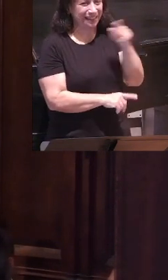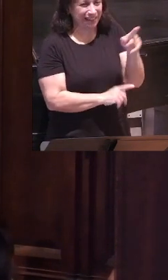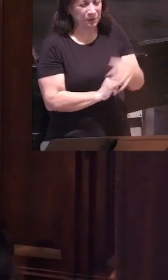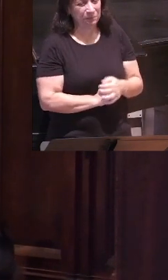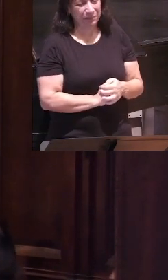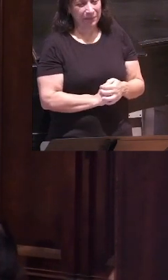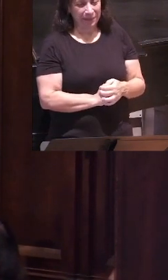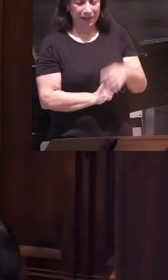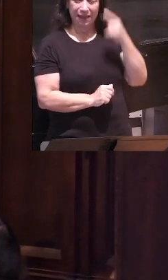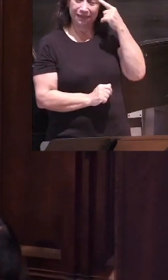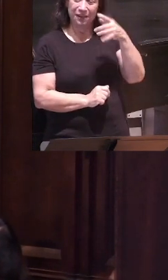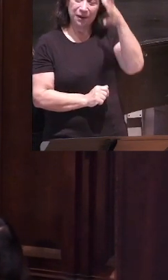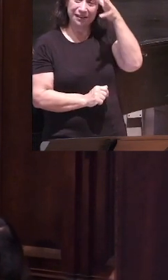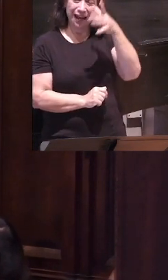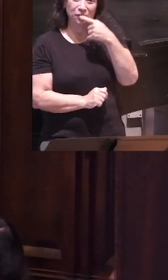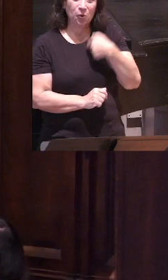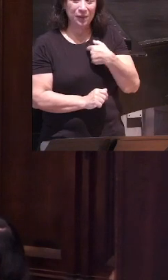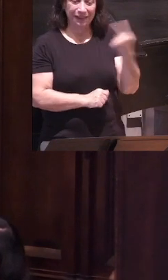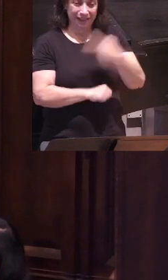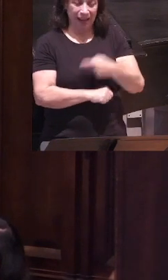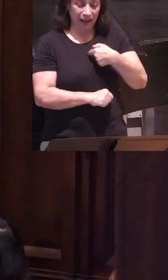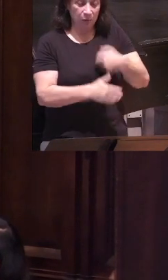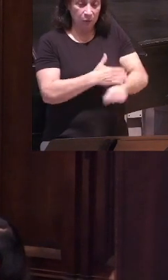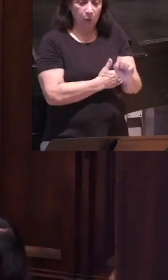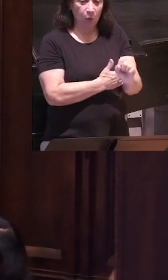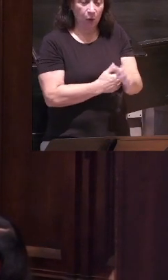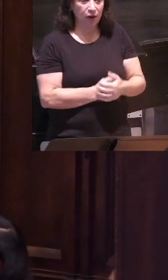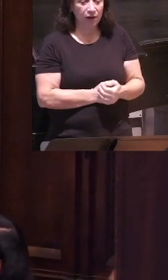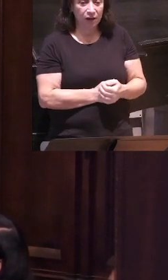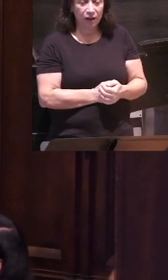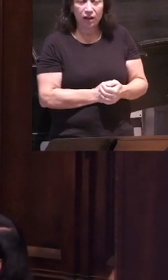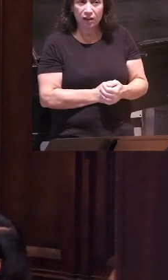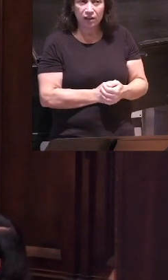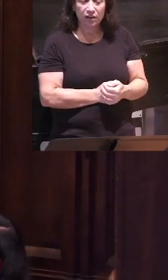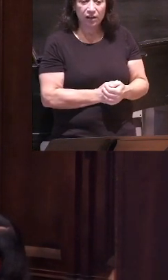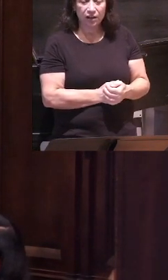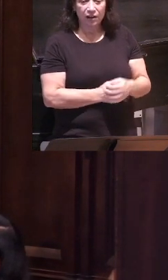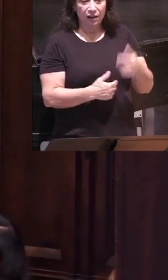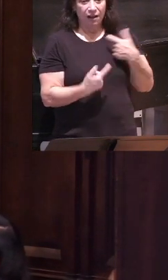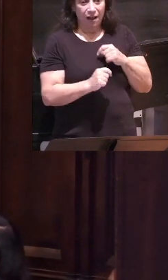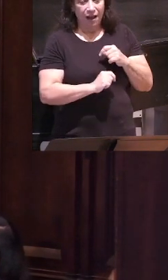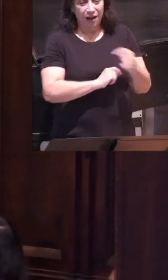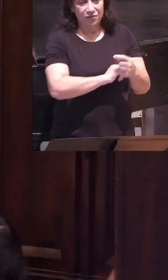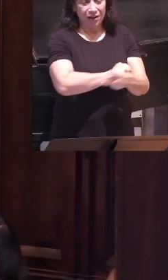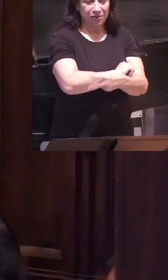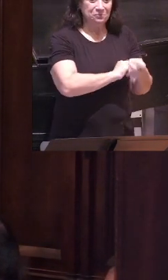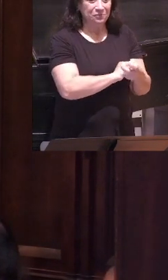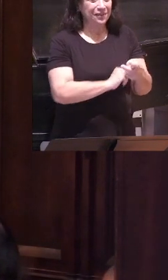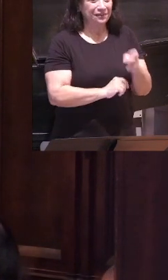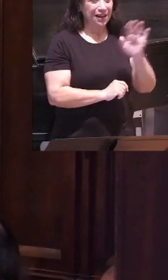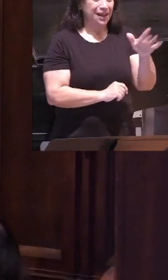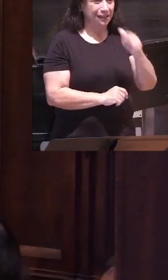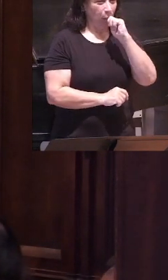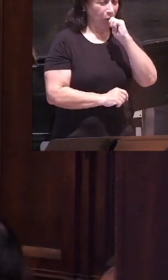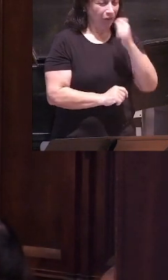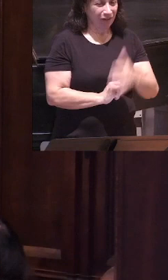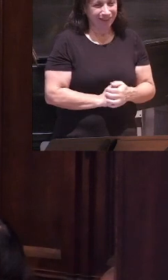I think my dad told me the day I was born, I tried to arm wrestle Earl for his pacifier.